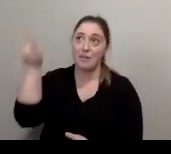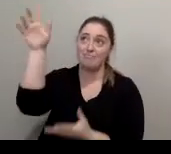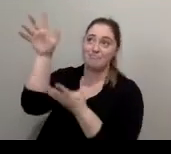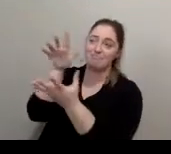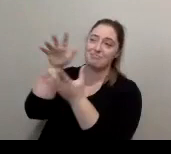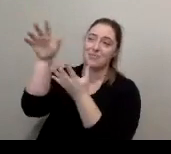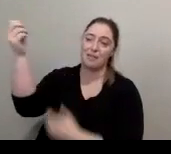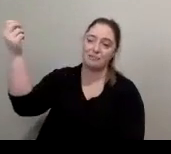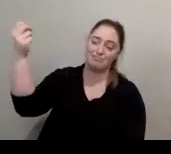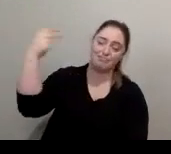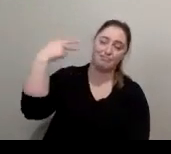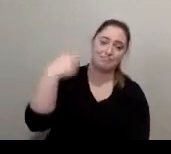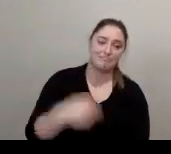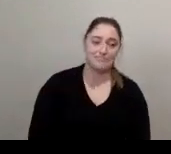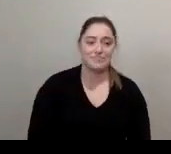us.